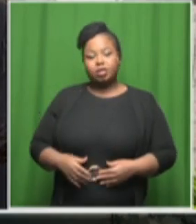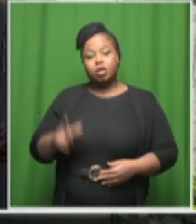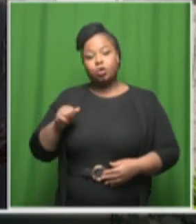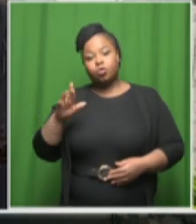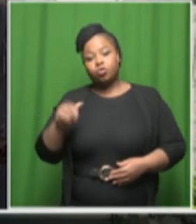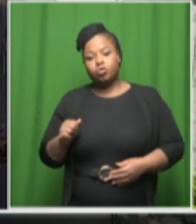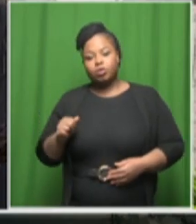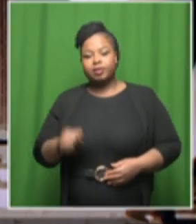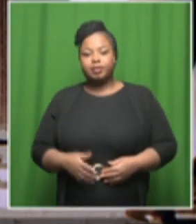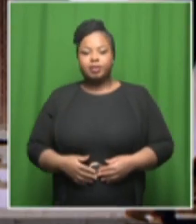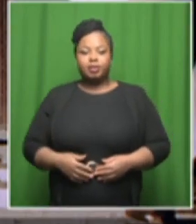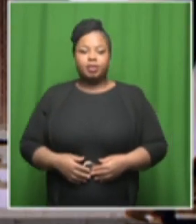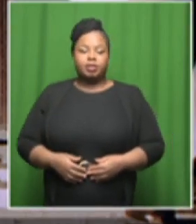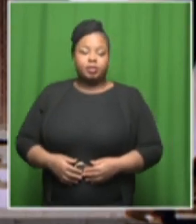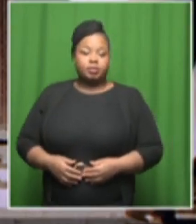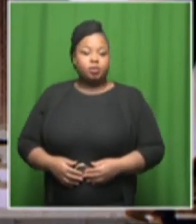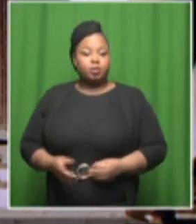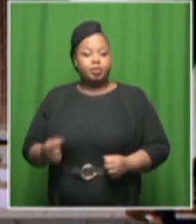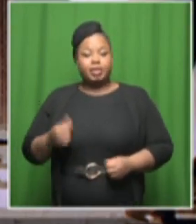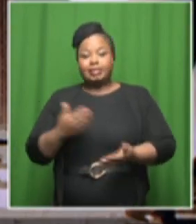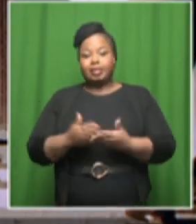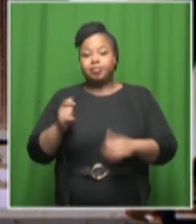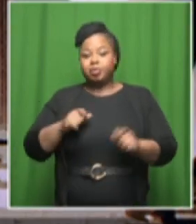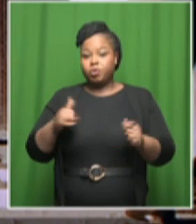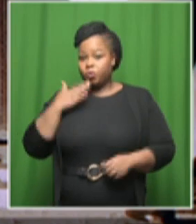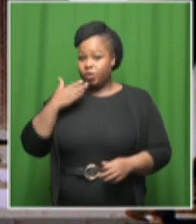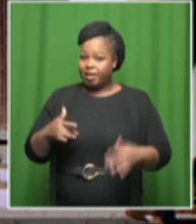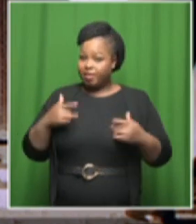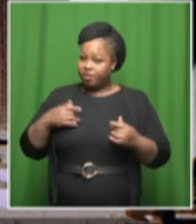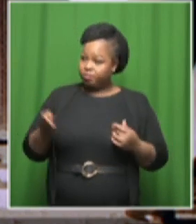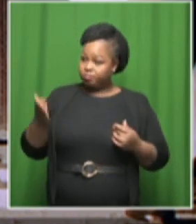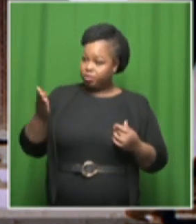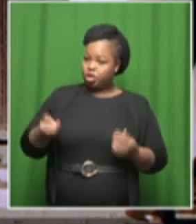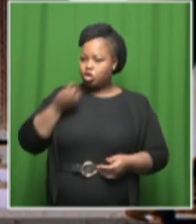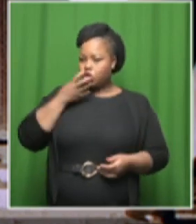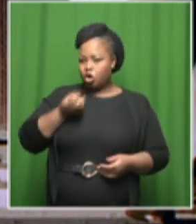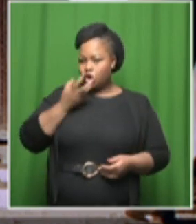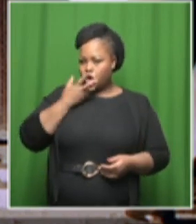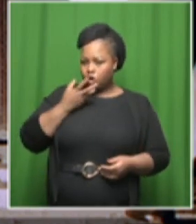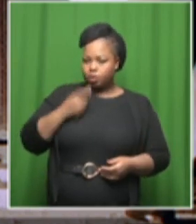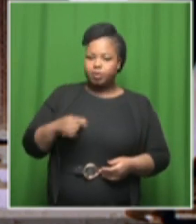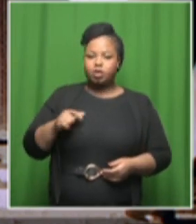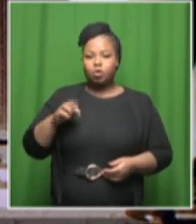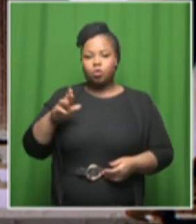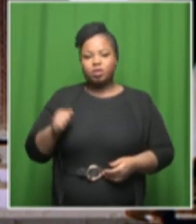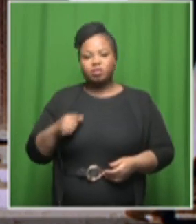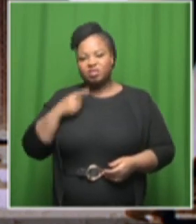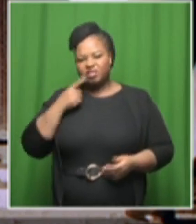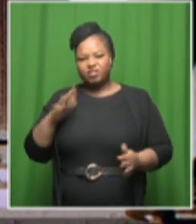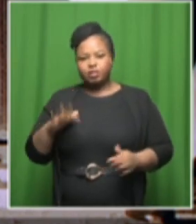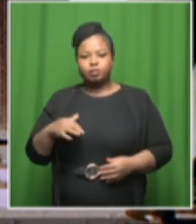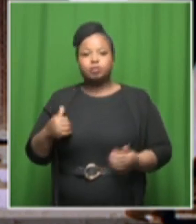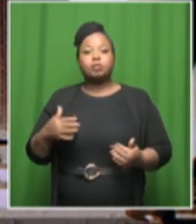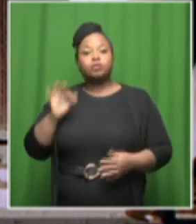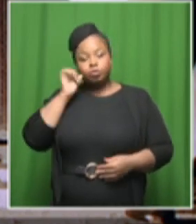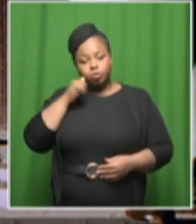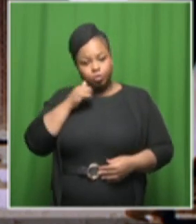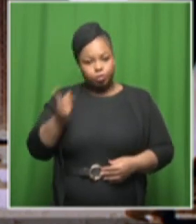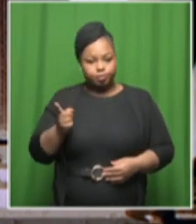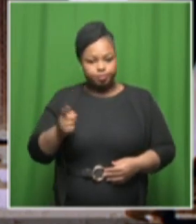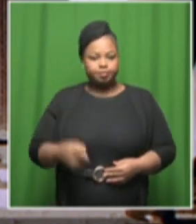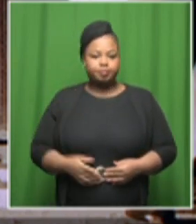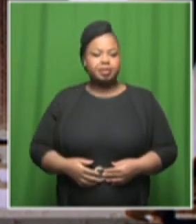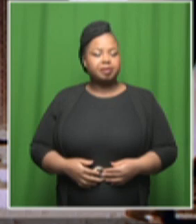to us ahead of those living in Hong Kong going to vote, but that'll be, as Laura was telling us, from tomorrow. But also